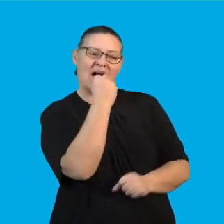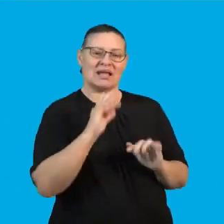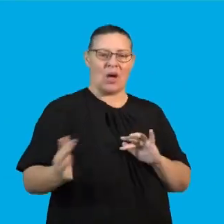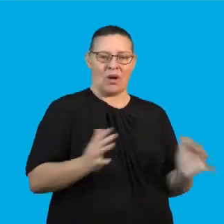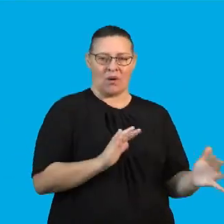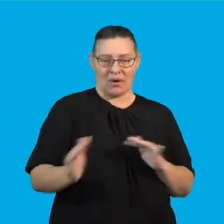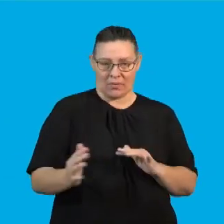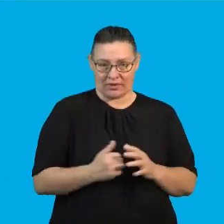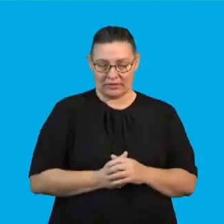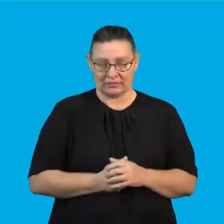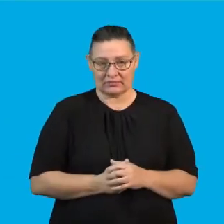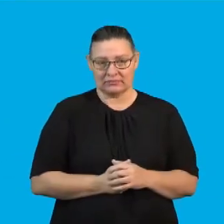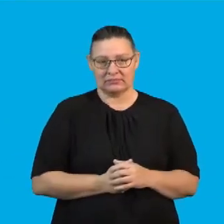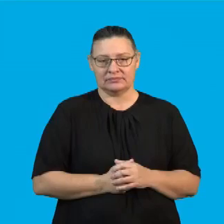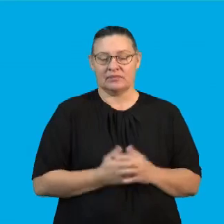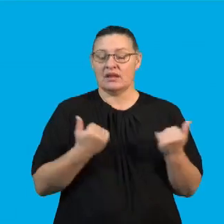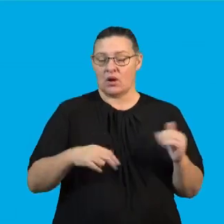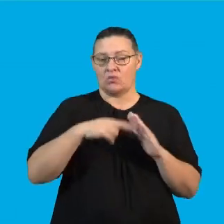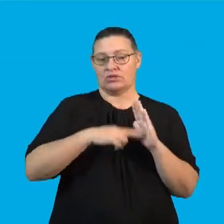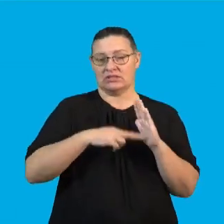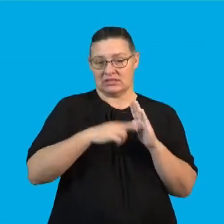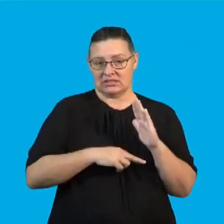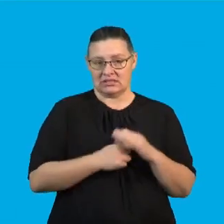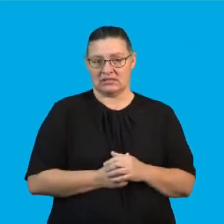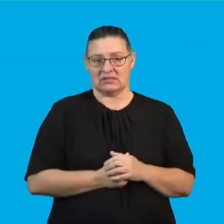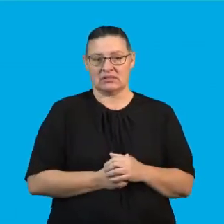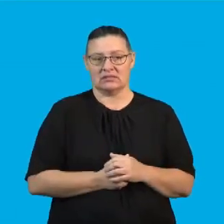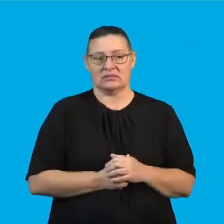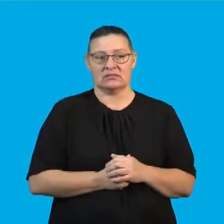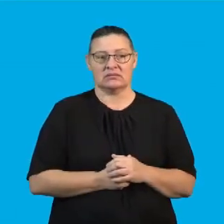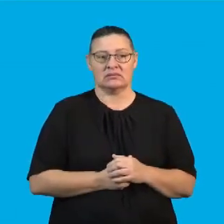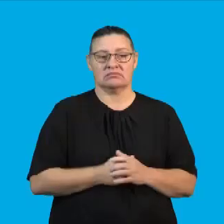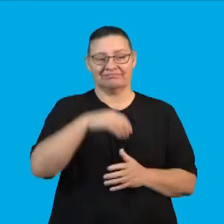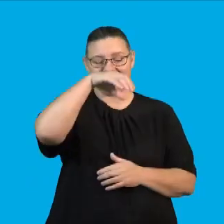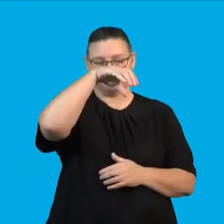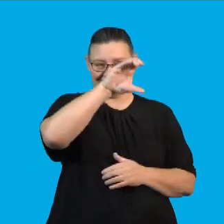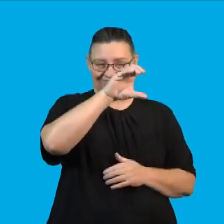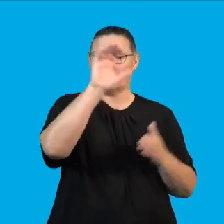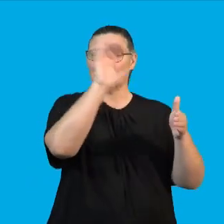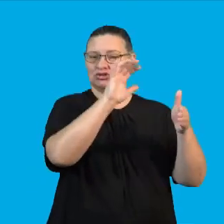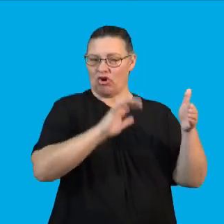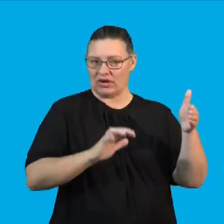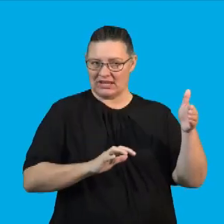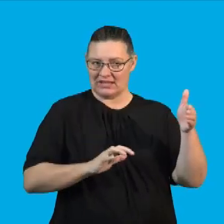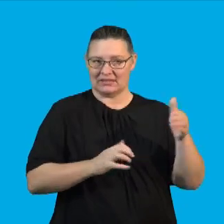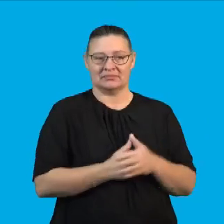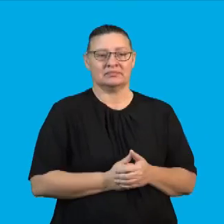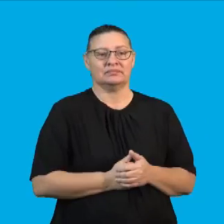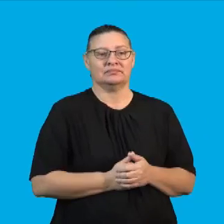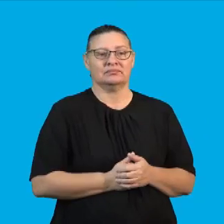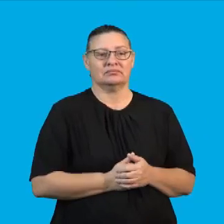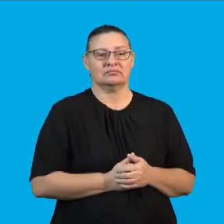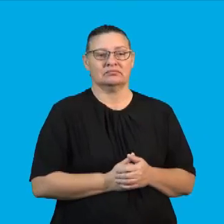practice and also enrichment. Let us read again the stem of our